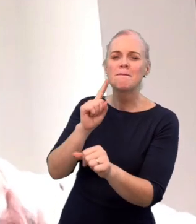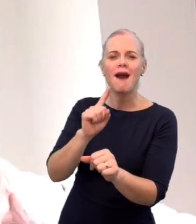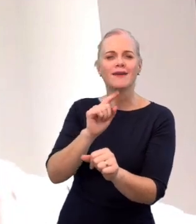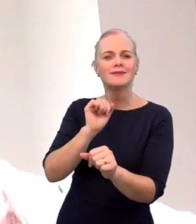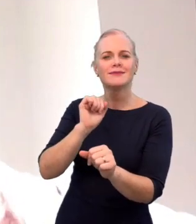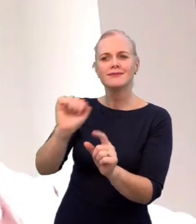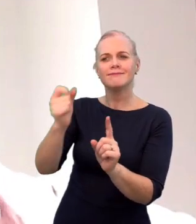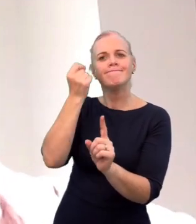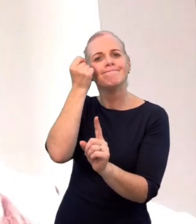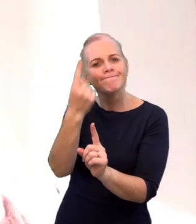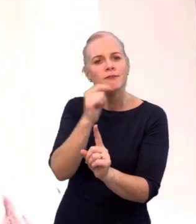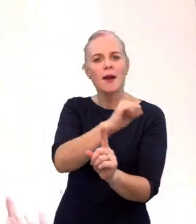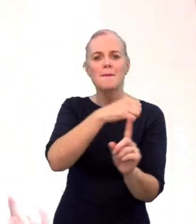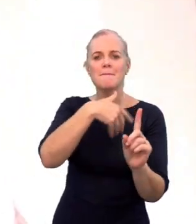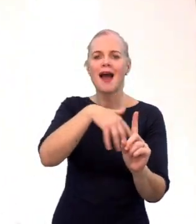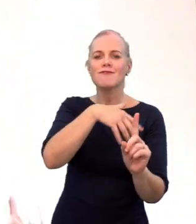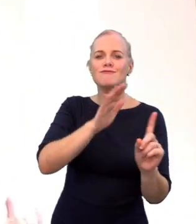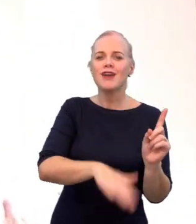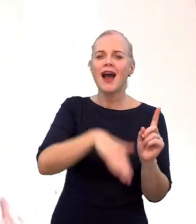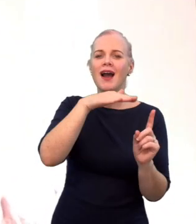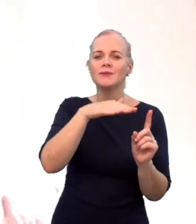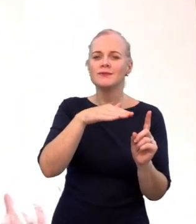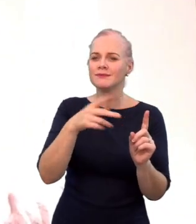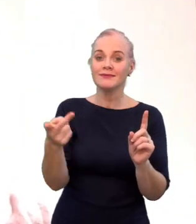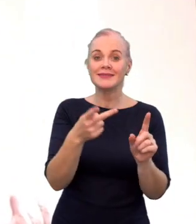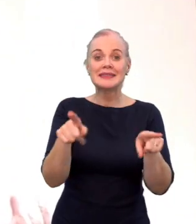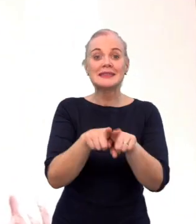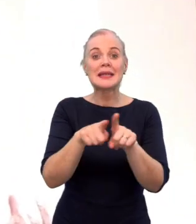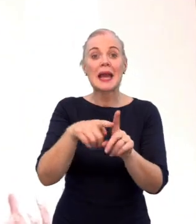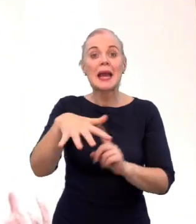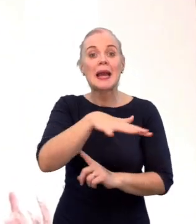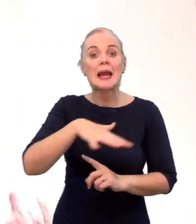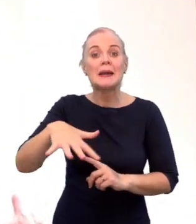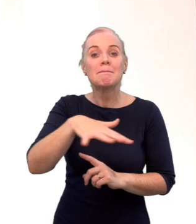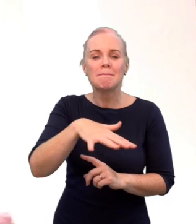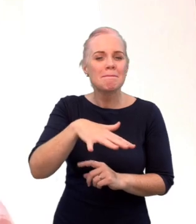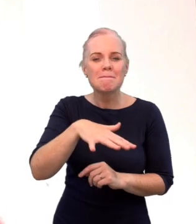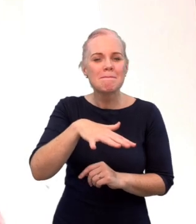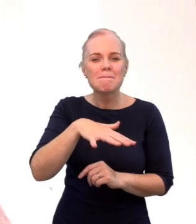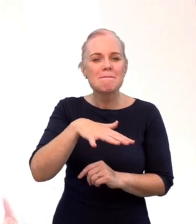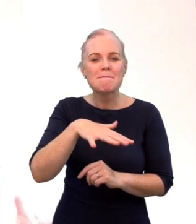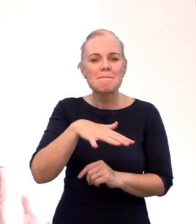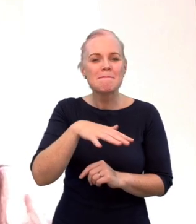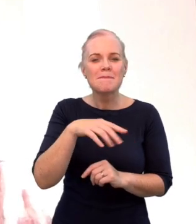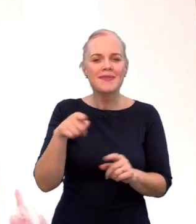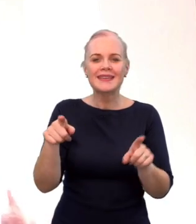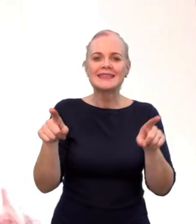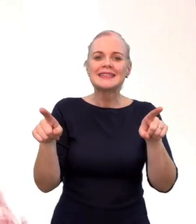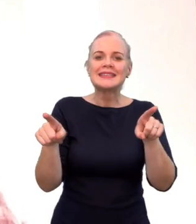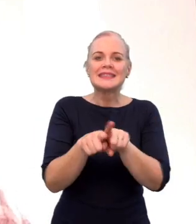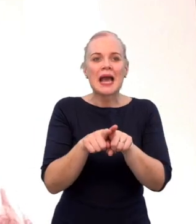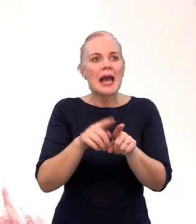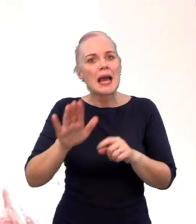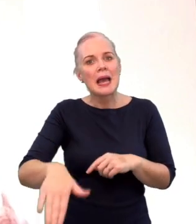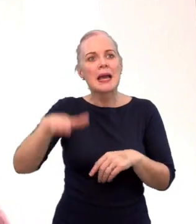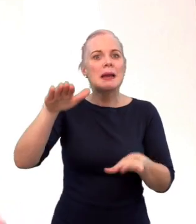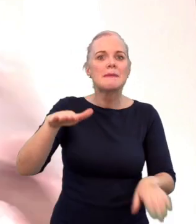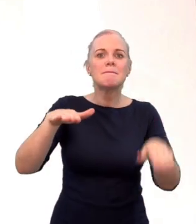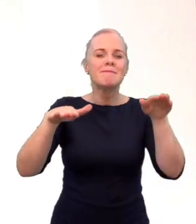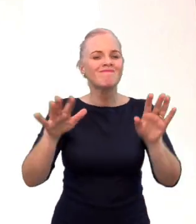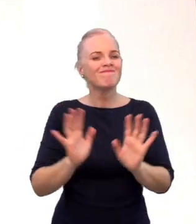but they don't understand her background. They're not from the same sort of estate, and they don't have the same sort